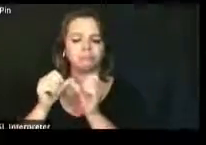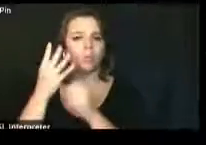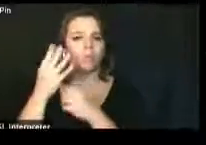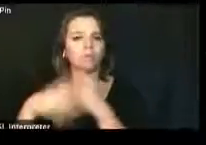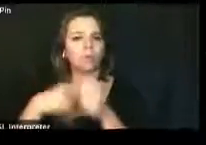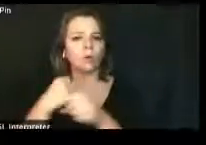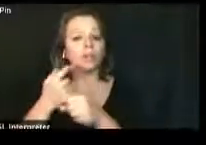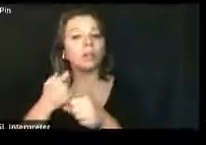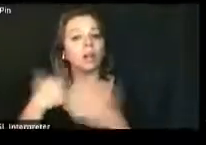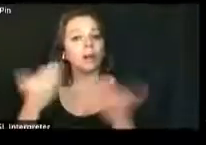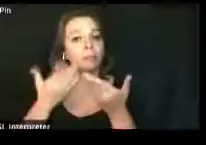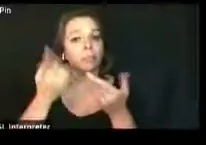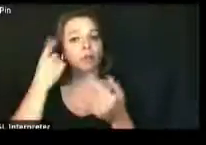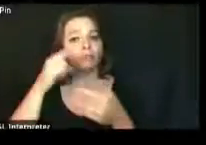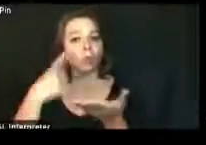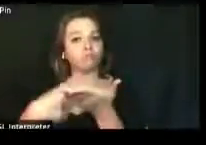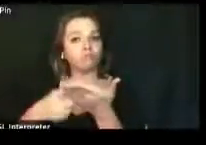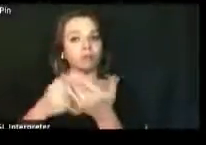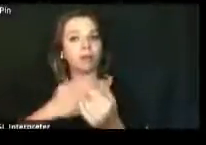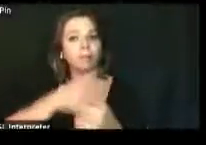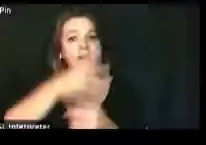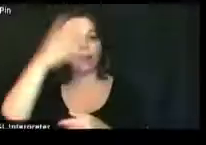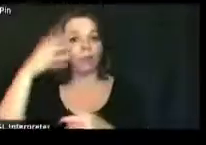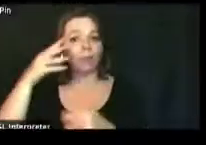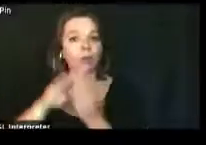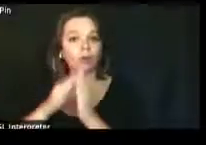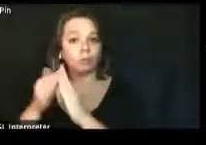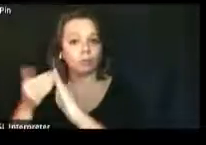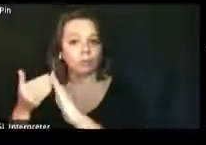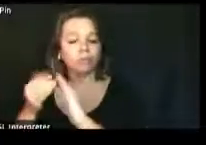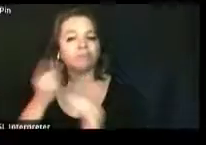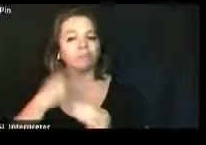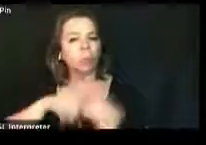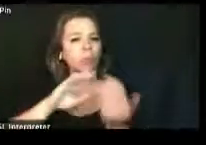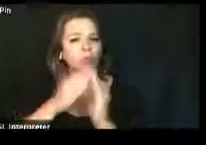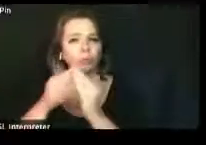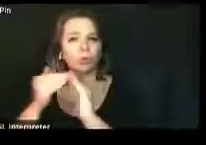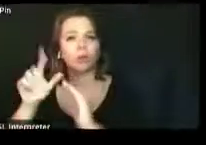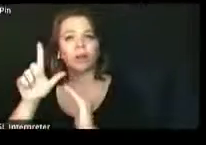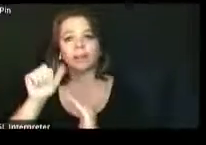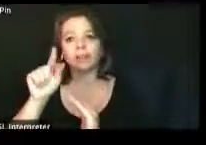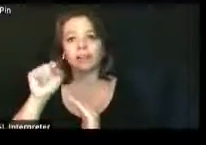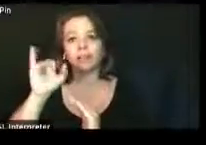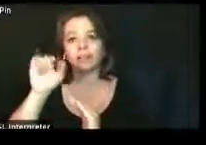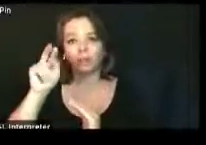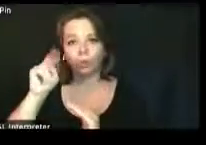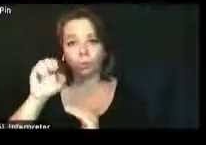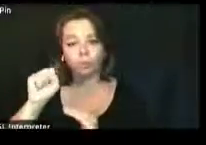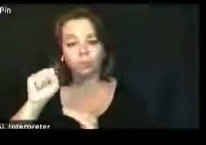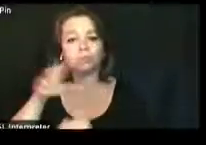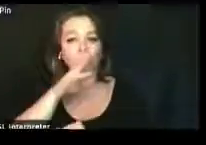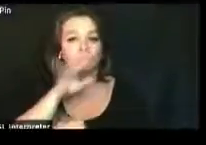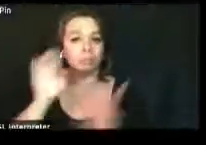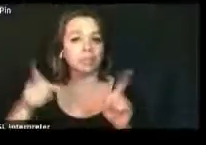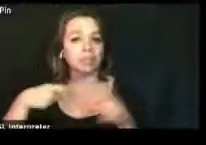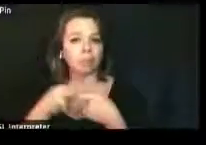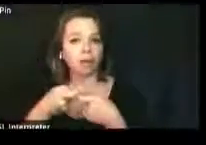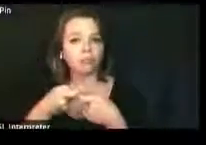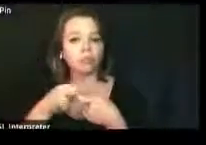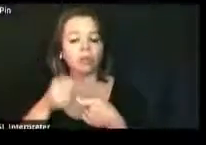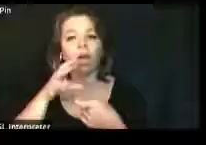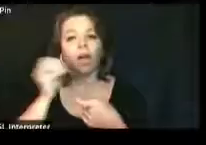talk about my immigrant community. We are a community of Latinos who speak Spanish and we